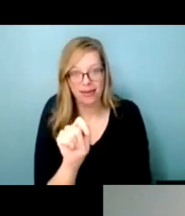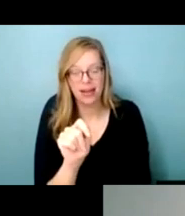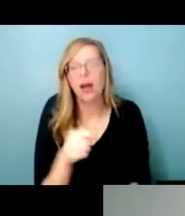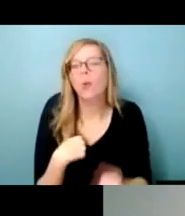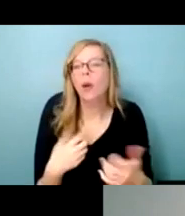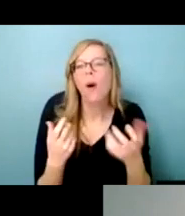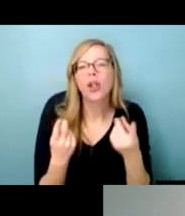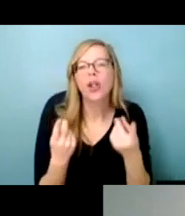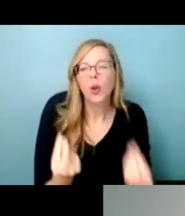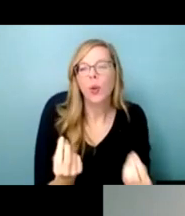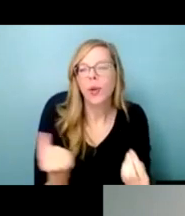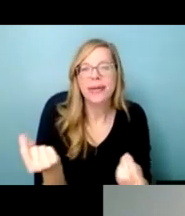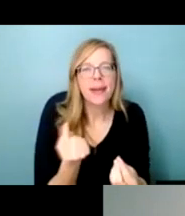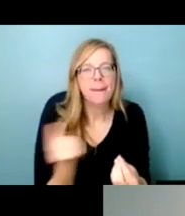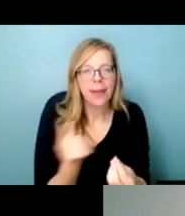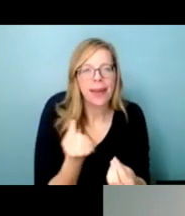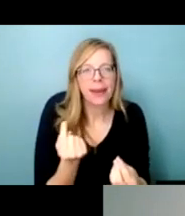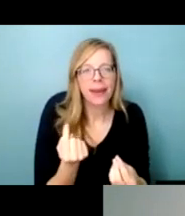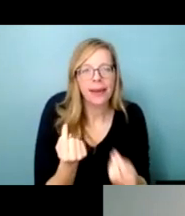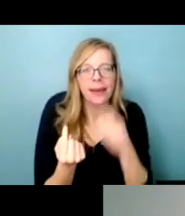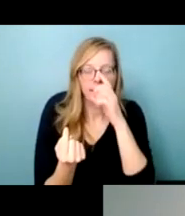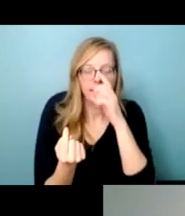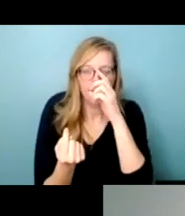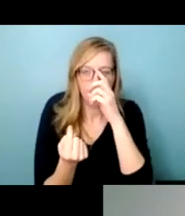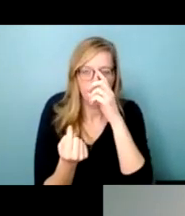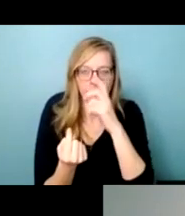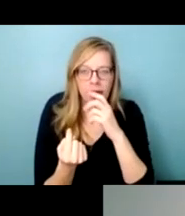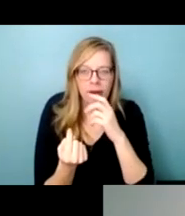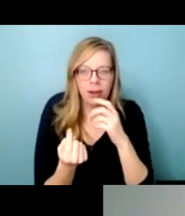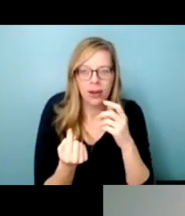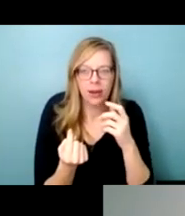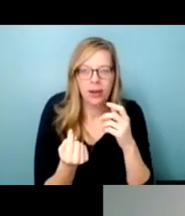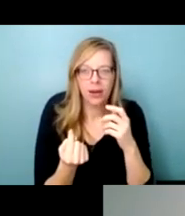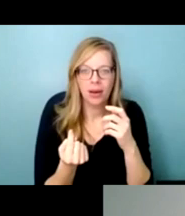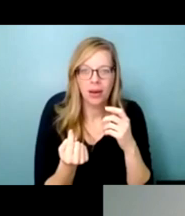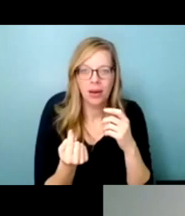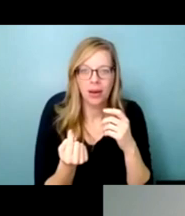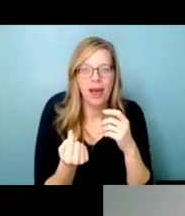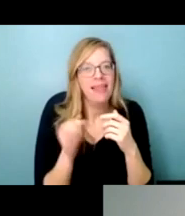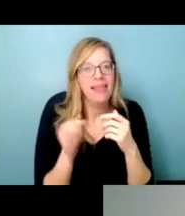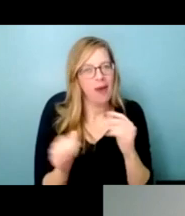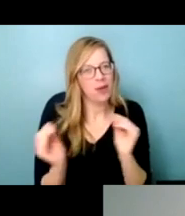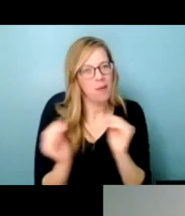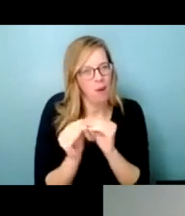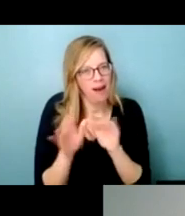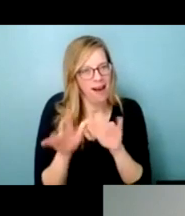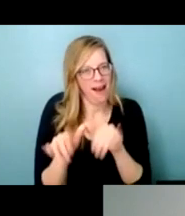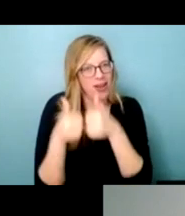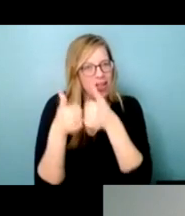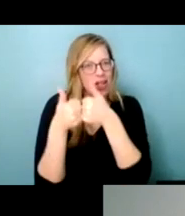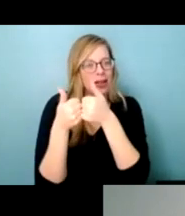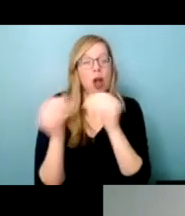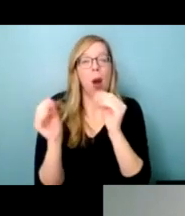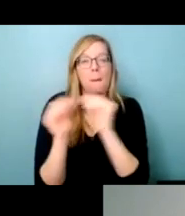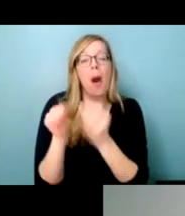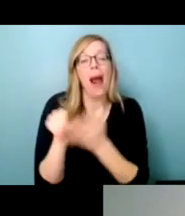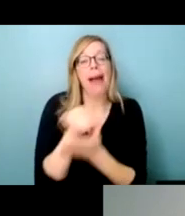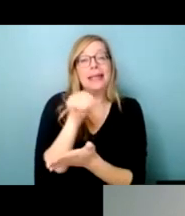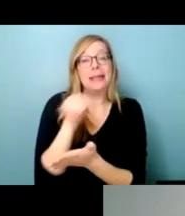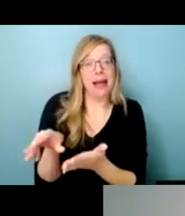in the end. The something that we wanted to do was much, much more difficult and much more expensive than we thought when we